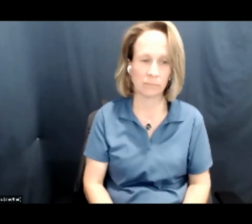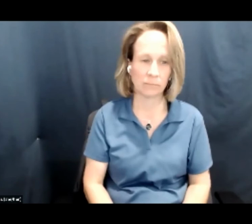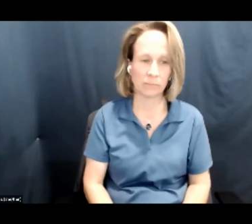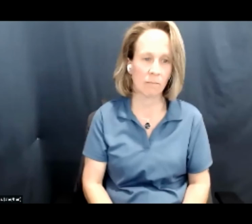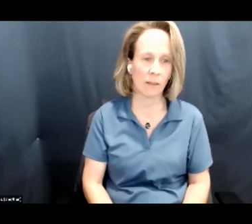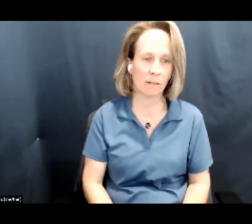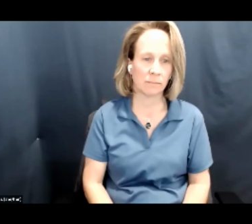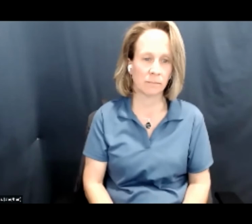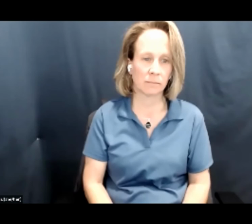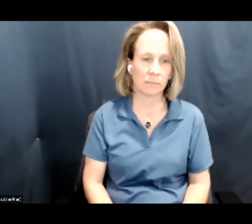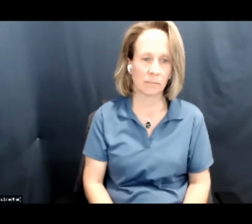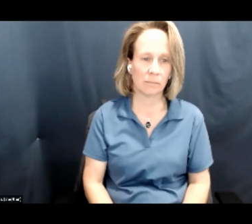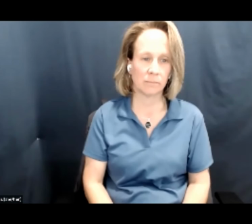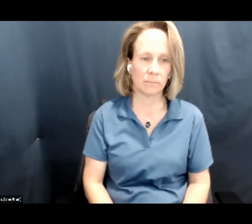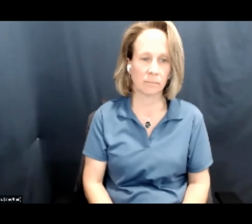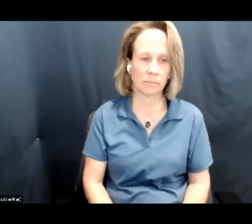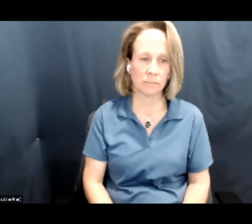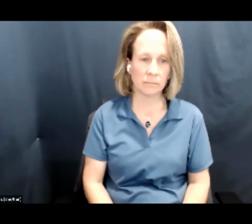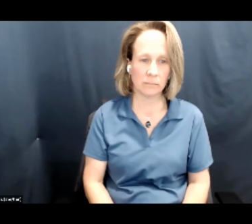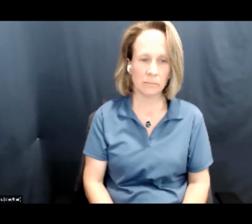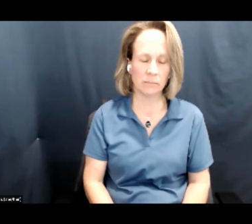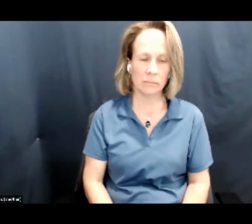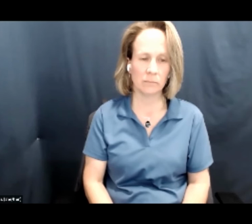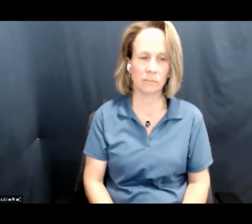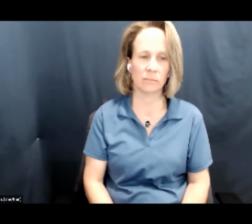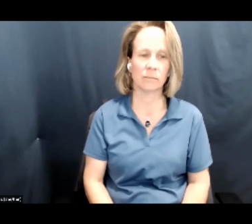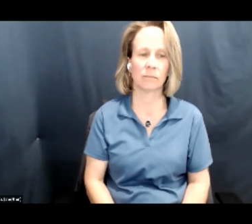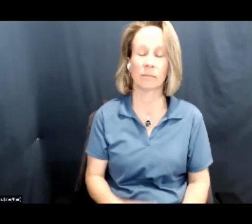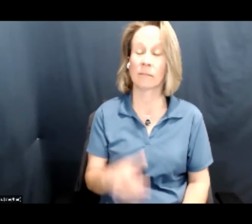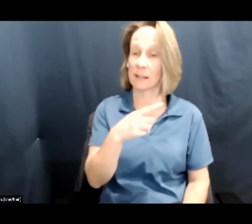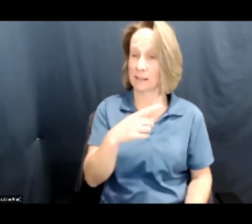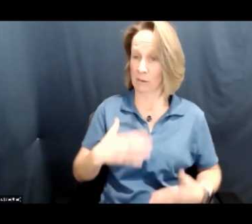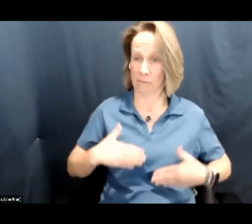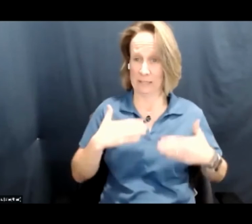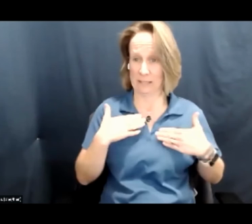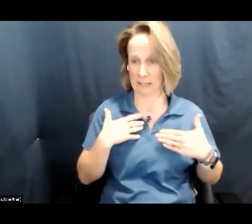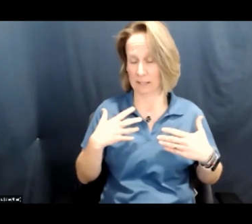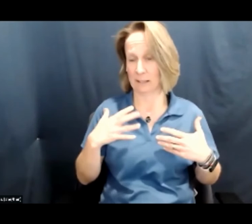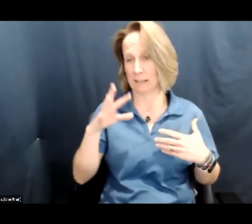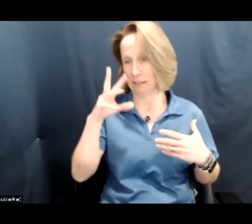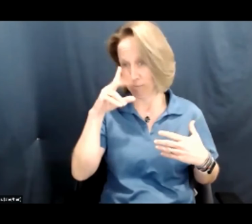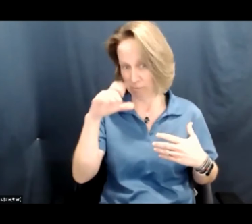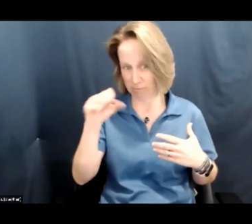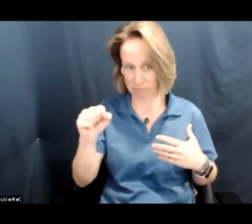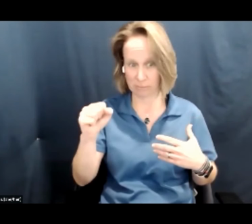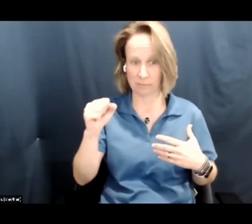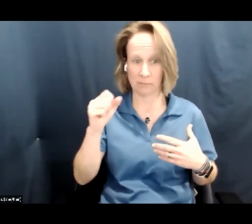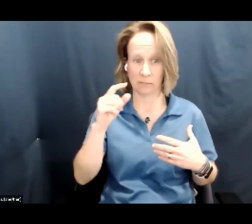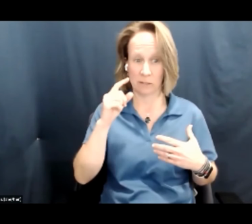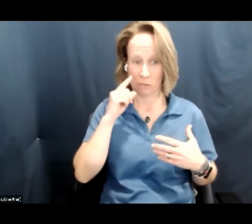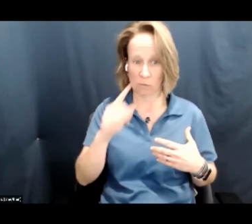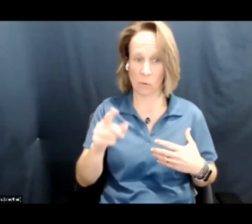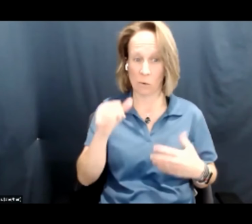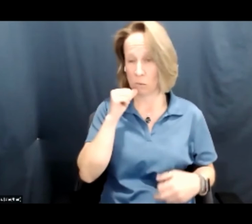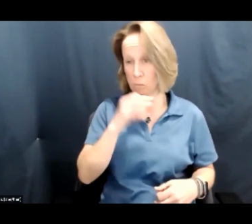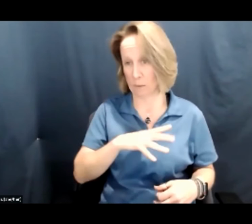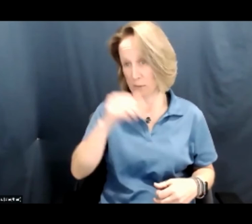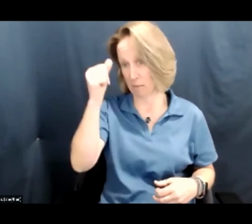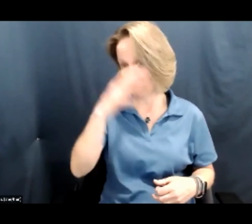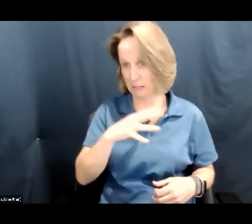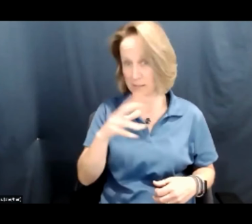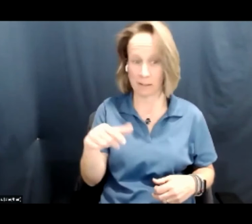And this person, they're physically attracted to women, men, and other genders, pretty high up for all of them. And they're emotionally attracted to